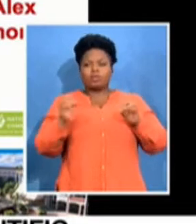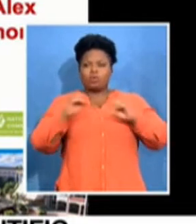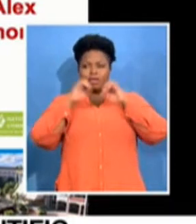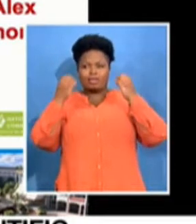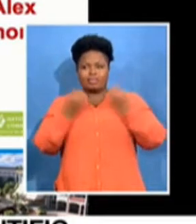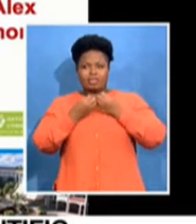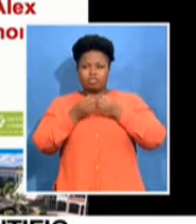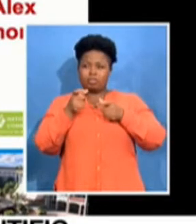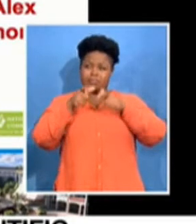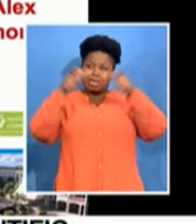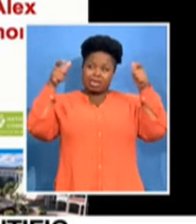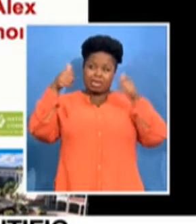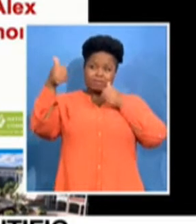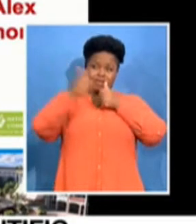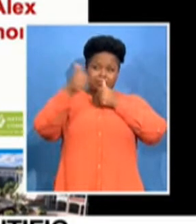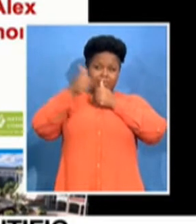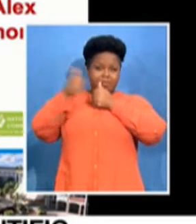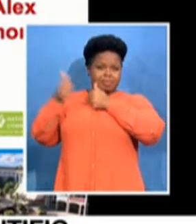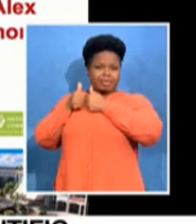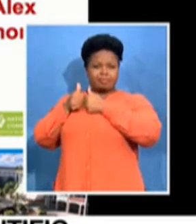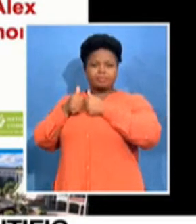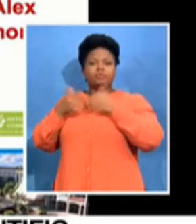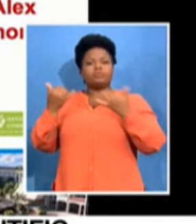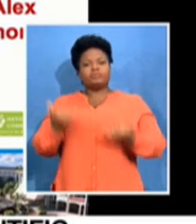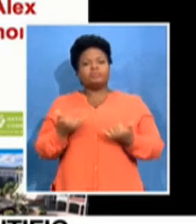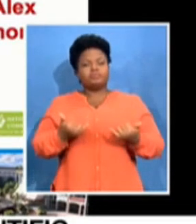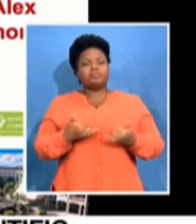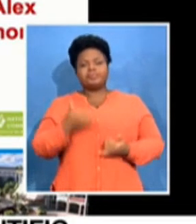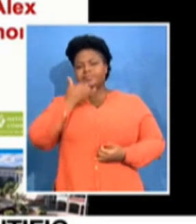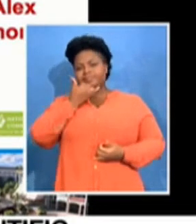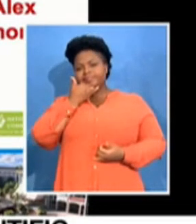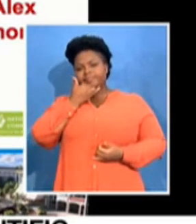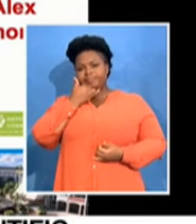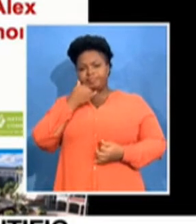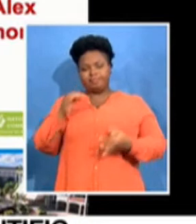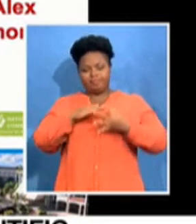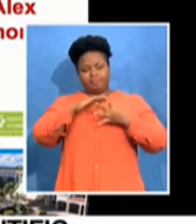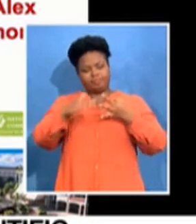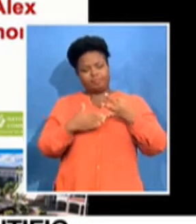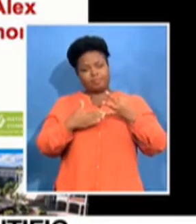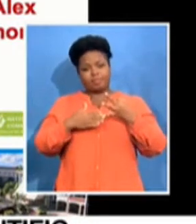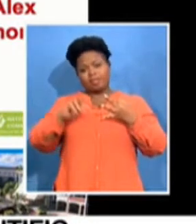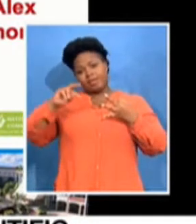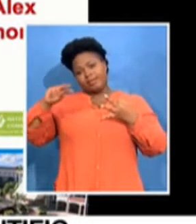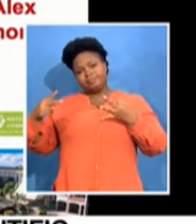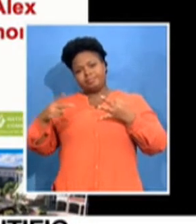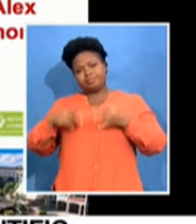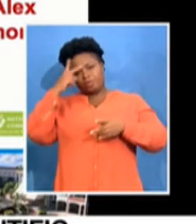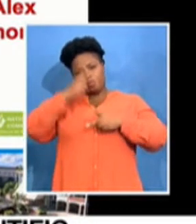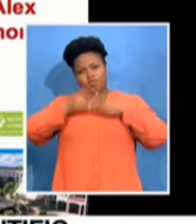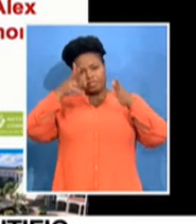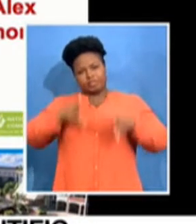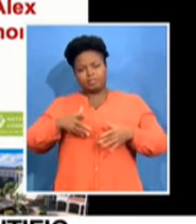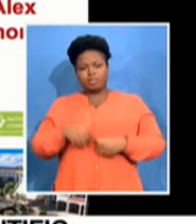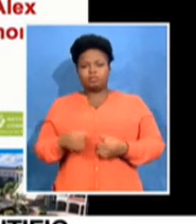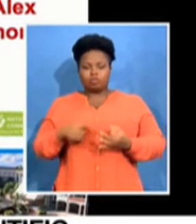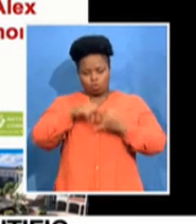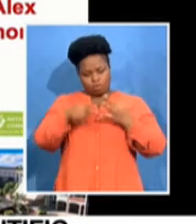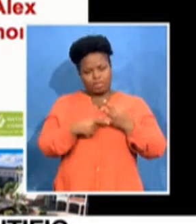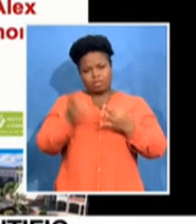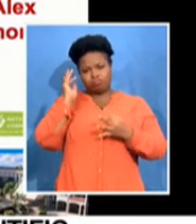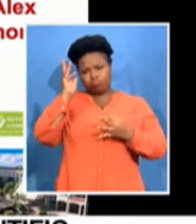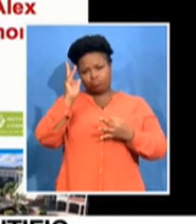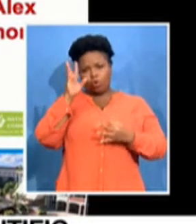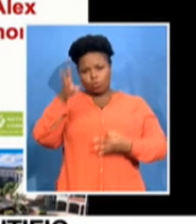honor to have 3 other professors with me, and we're going to do this presentation together. We're just going to pass one to the other, that we're